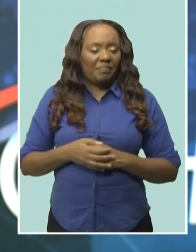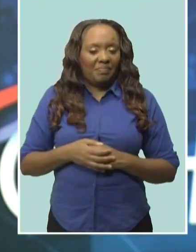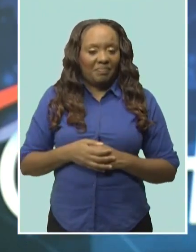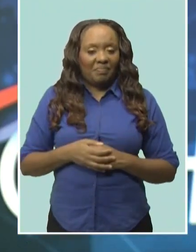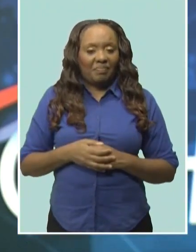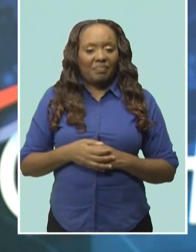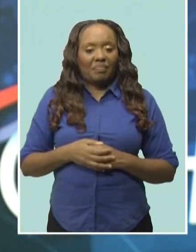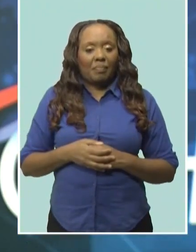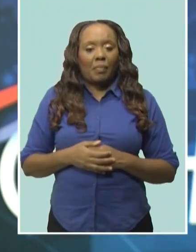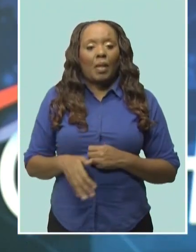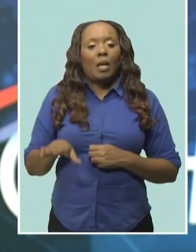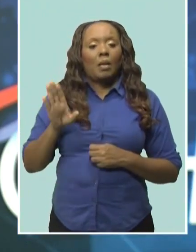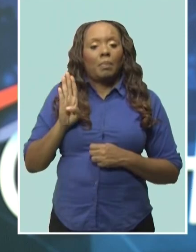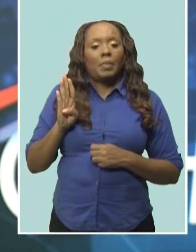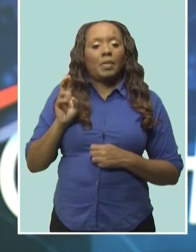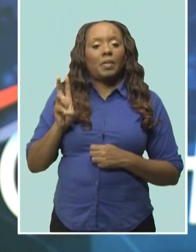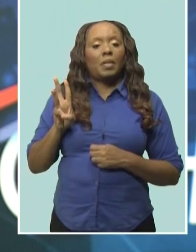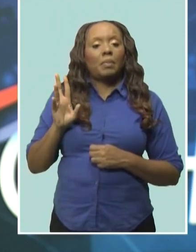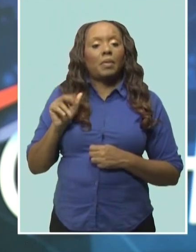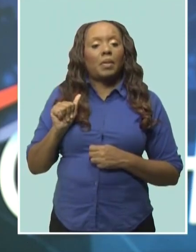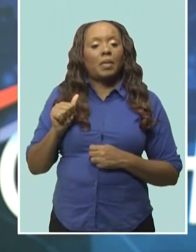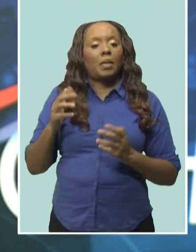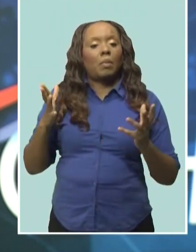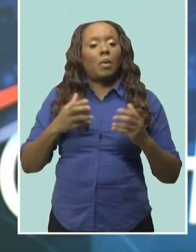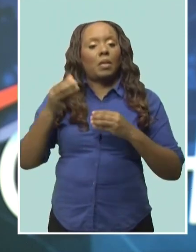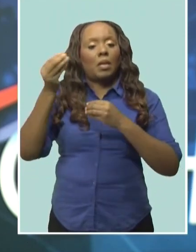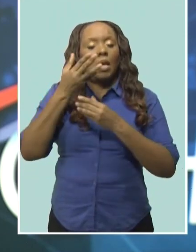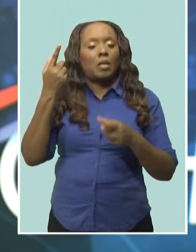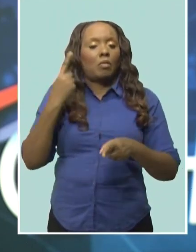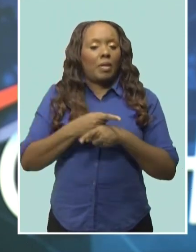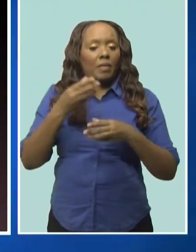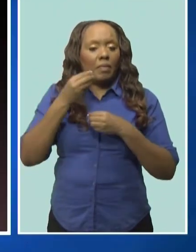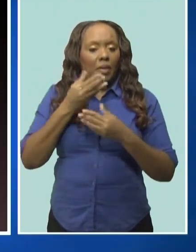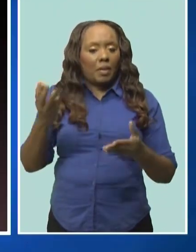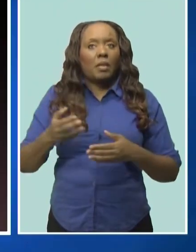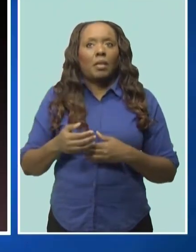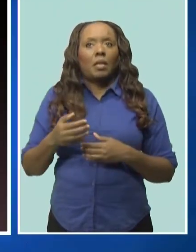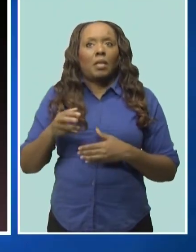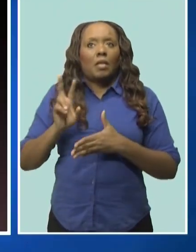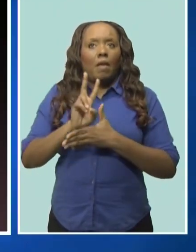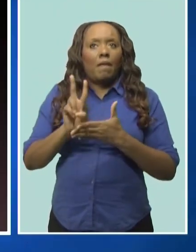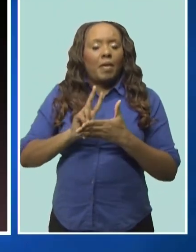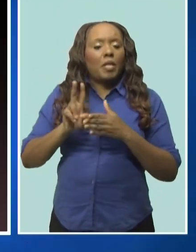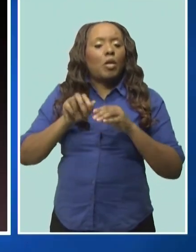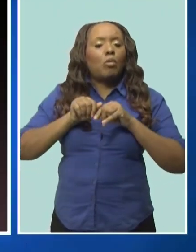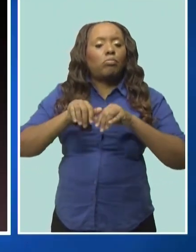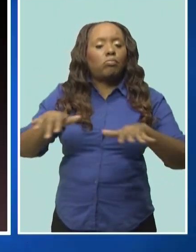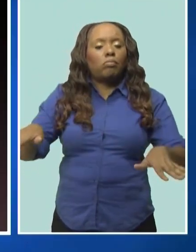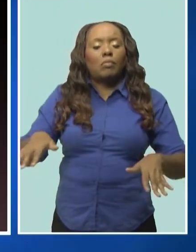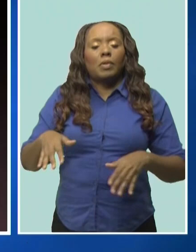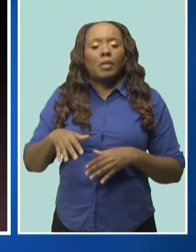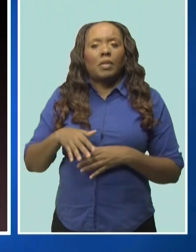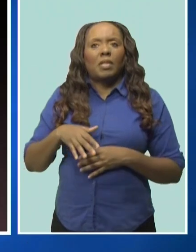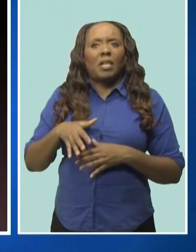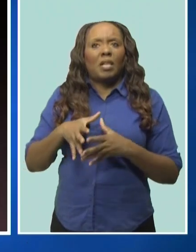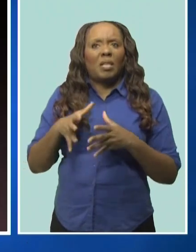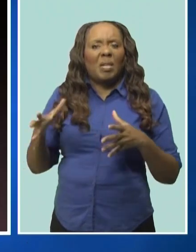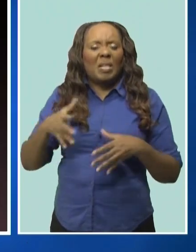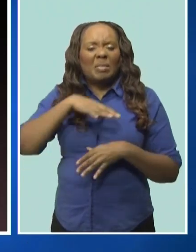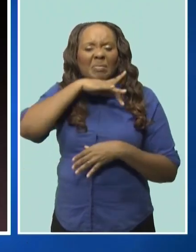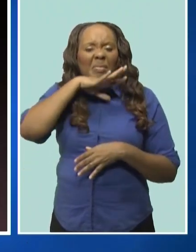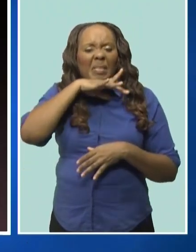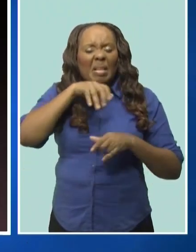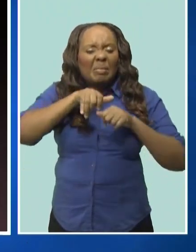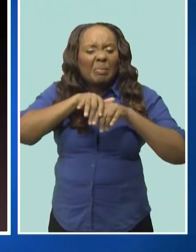the record straight following a video suggesting sewage is being pumped into the sea. In the video circulating on social